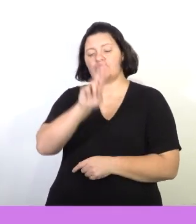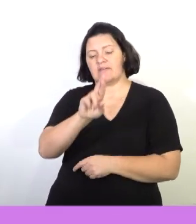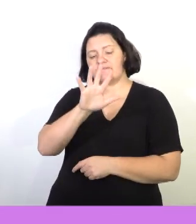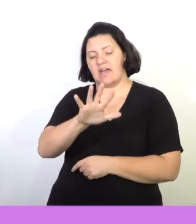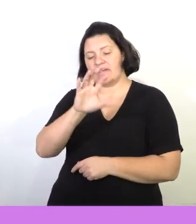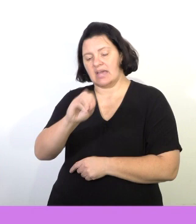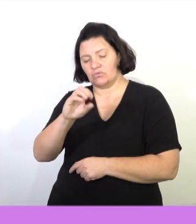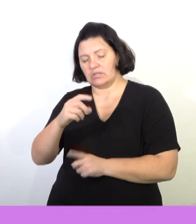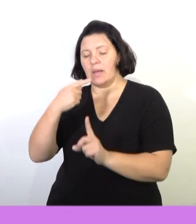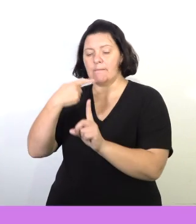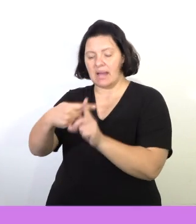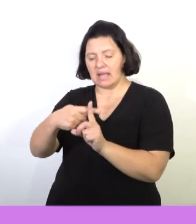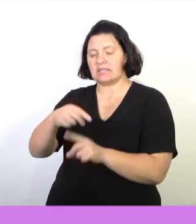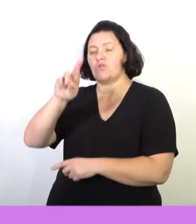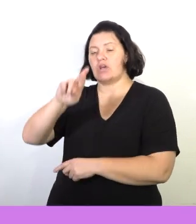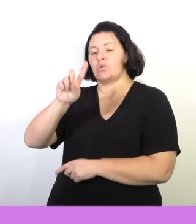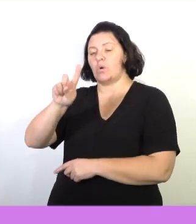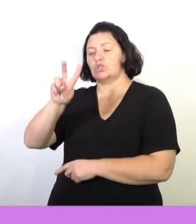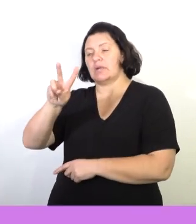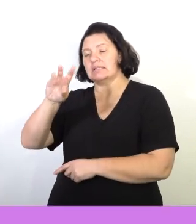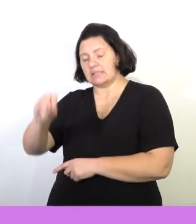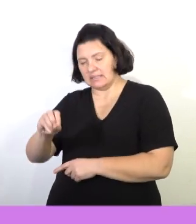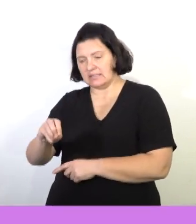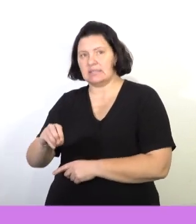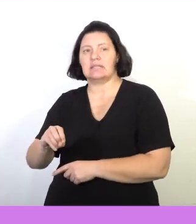to 500 plus